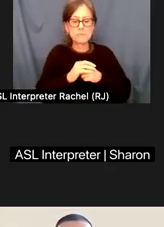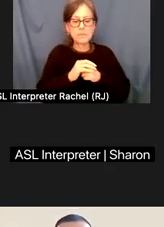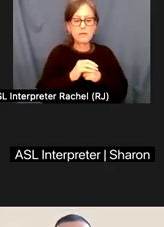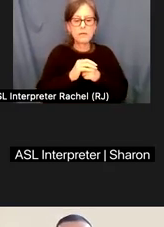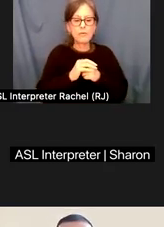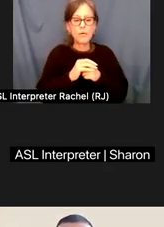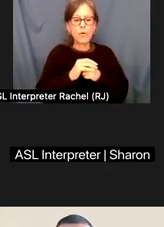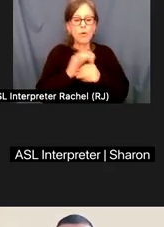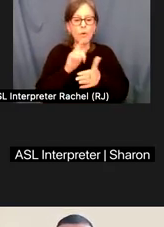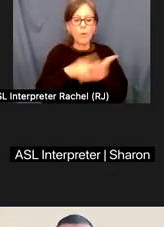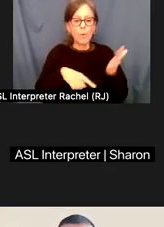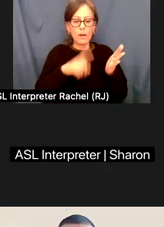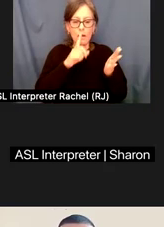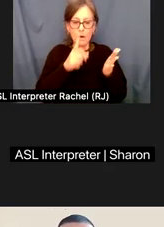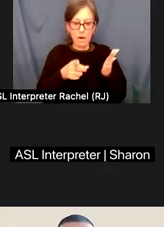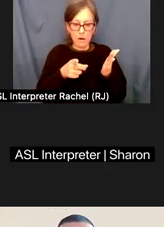what are